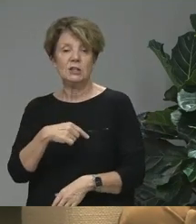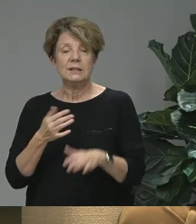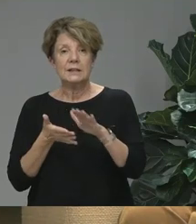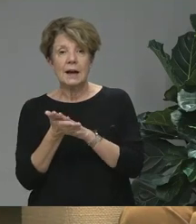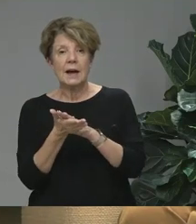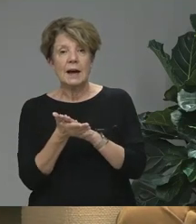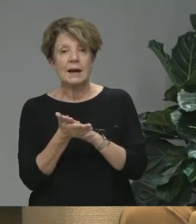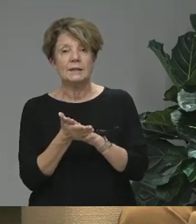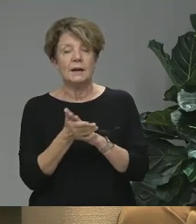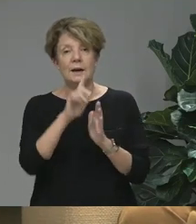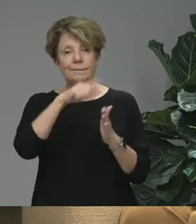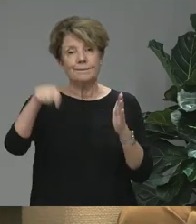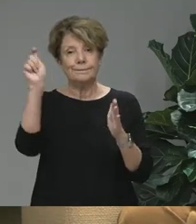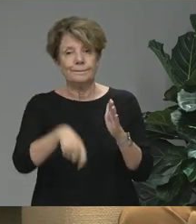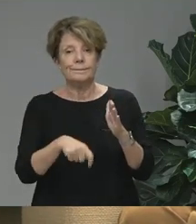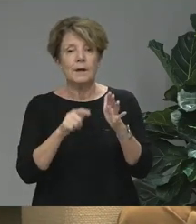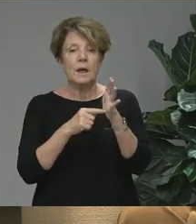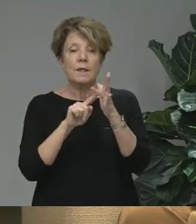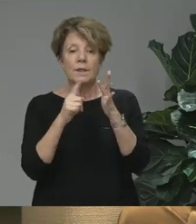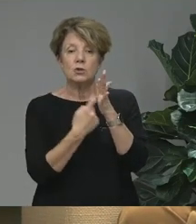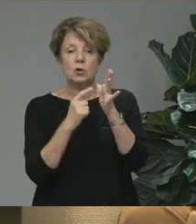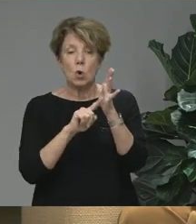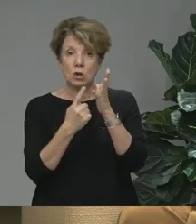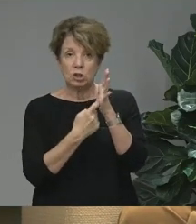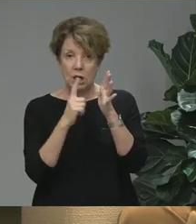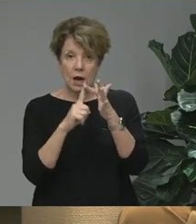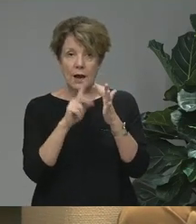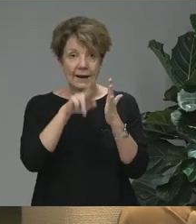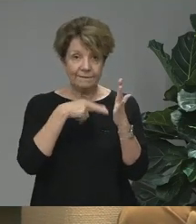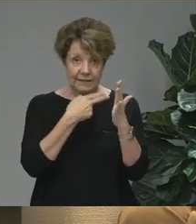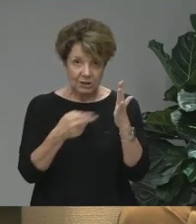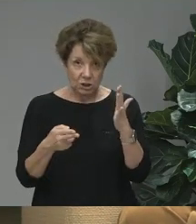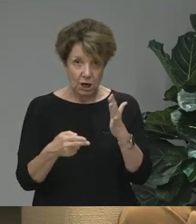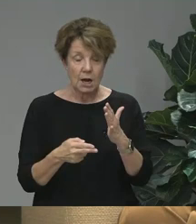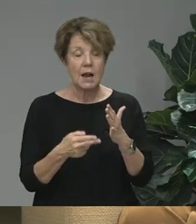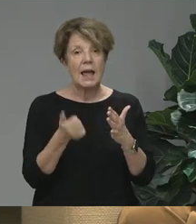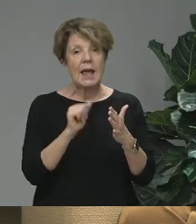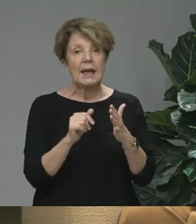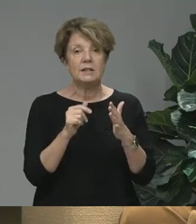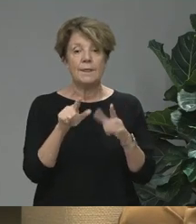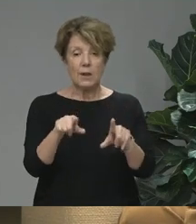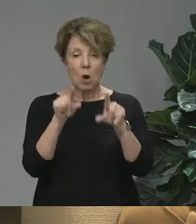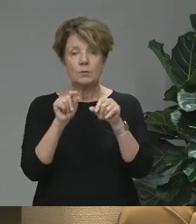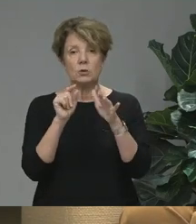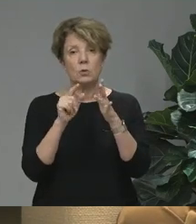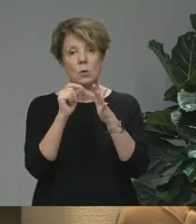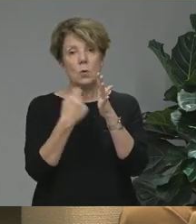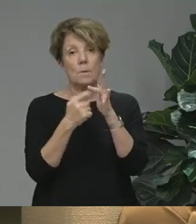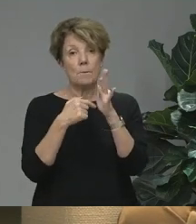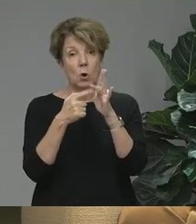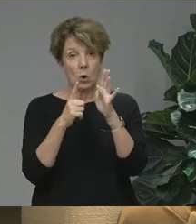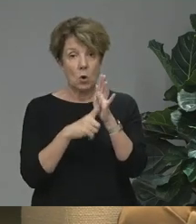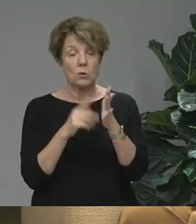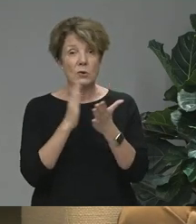of the Torture Convention and the Optional Protocol. Mm. So our standing has slipped, and we are behind even comparable countries,